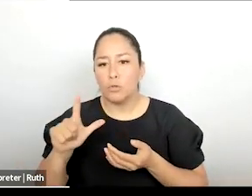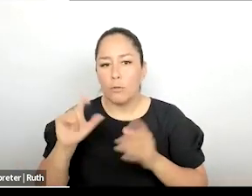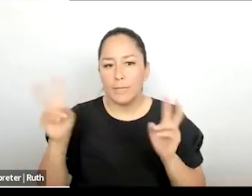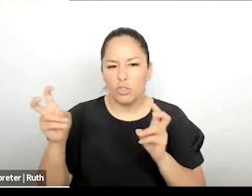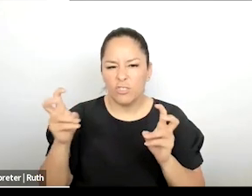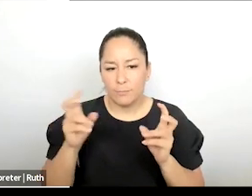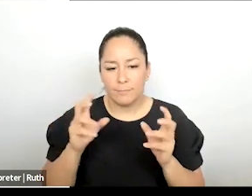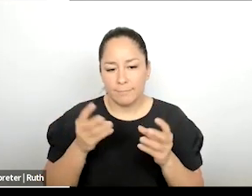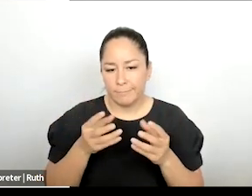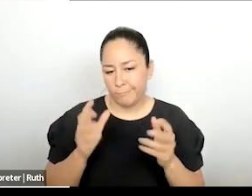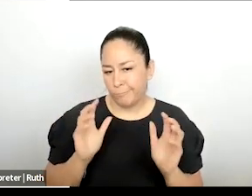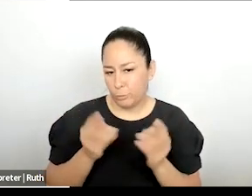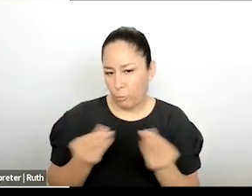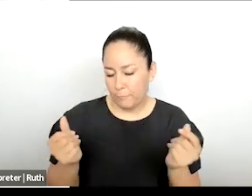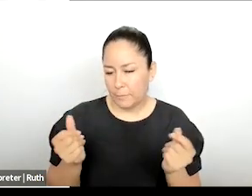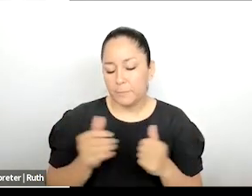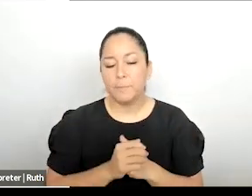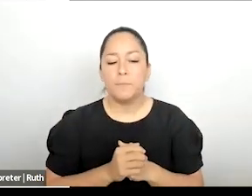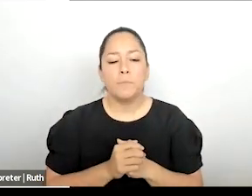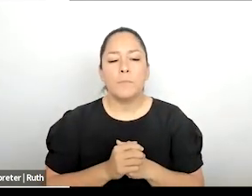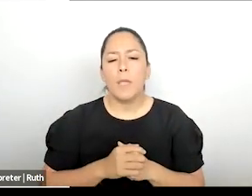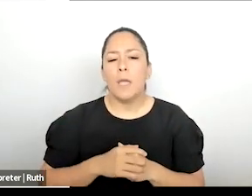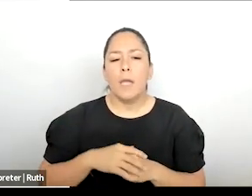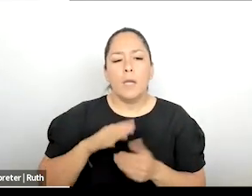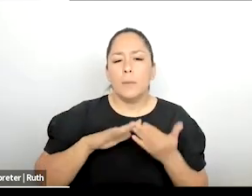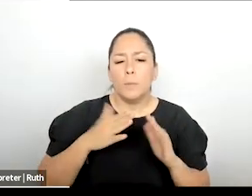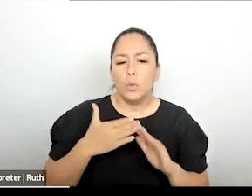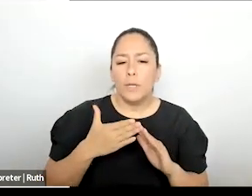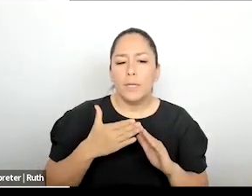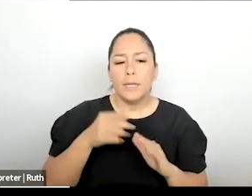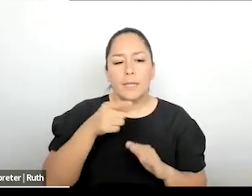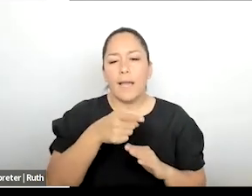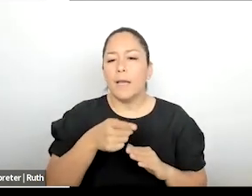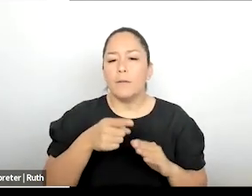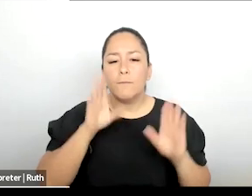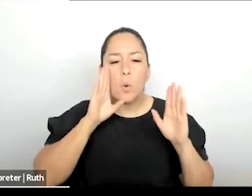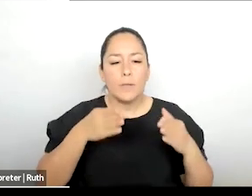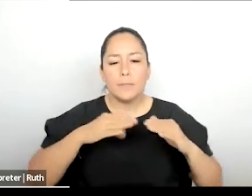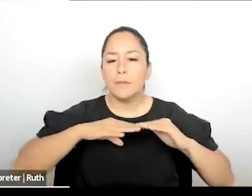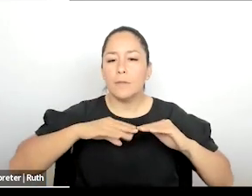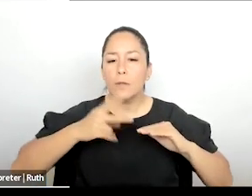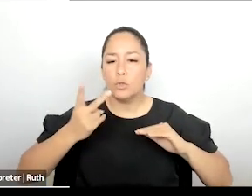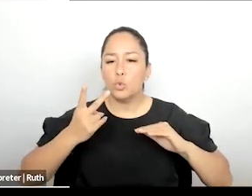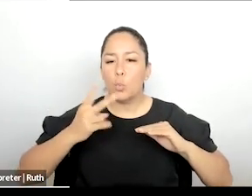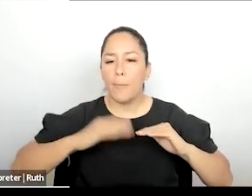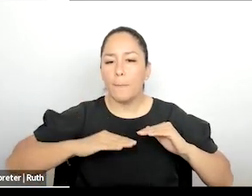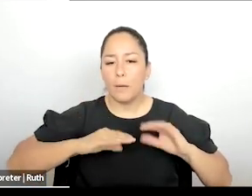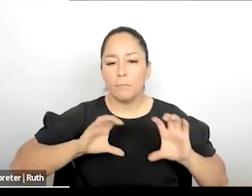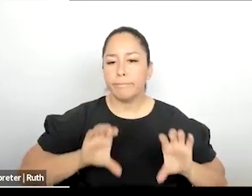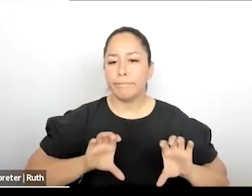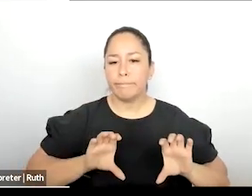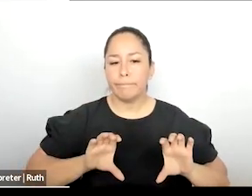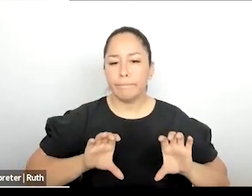Community Solutions really focuses on the bottom half, on the last 2 images, the bottom images of this,